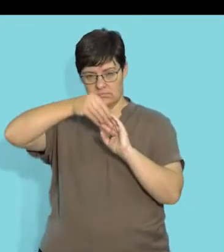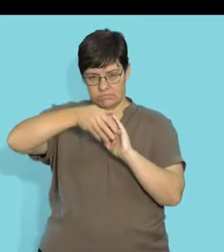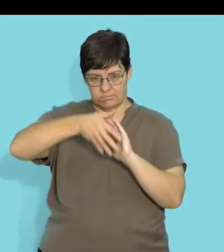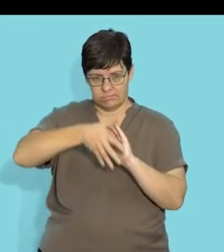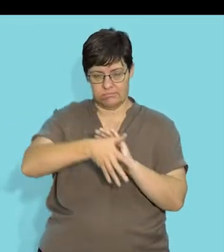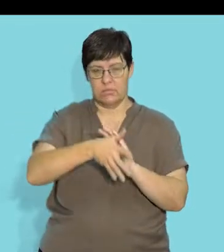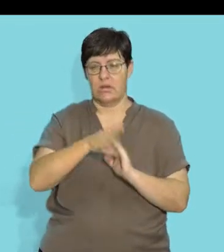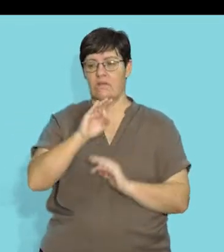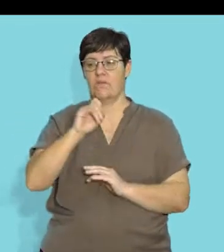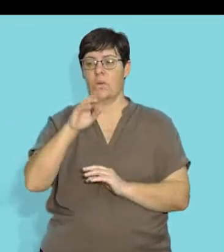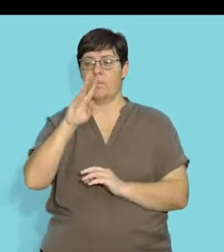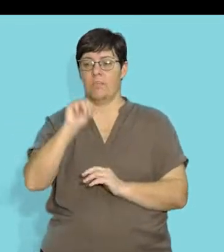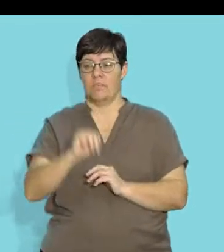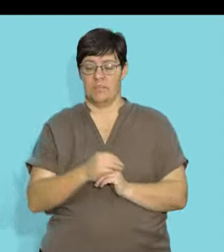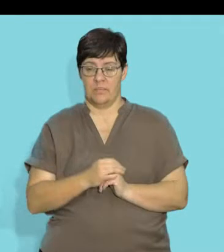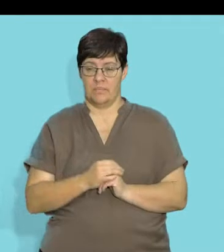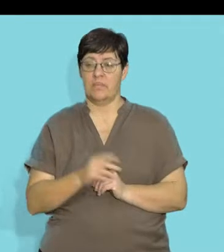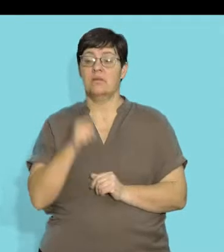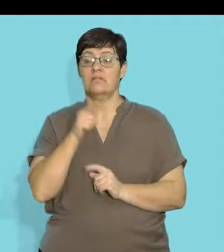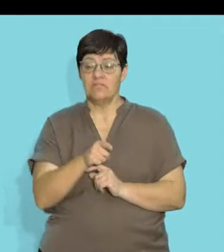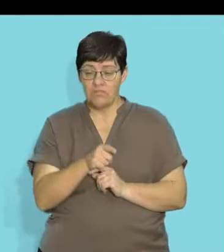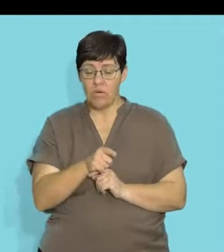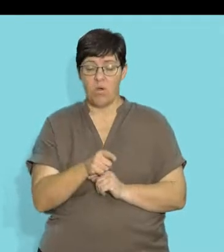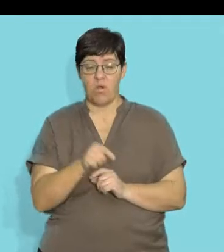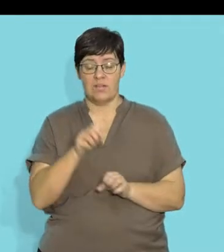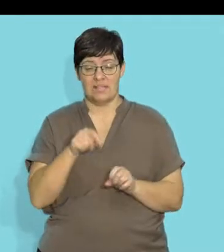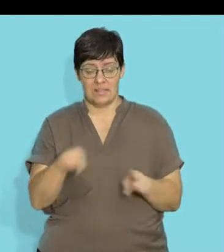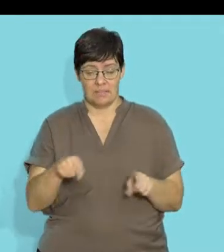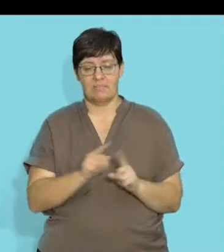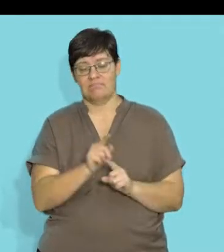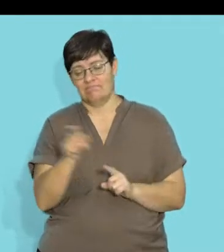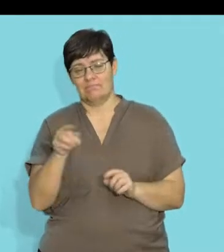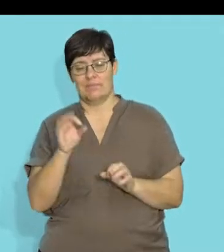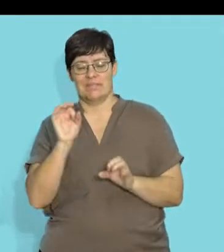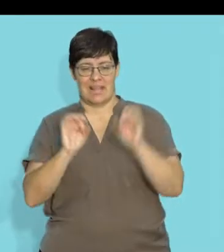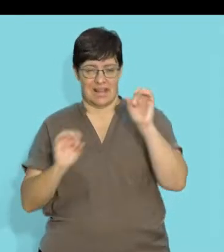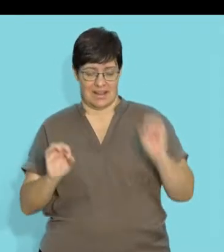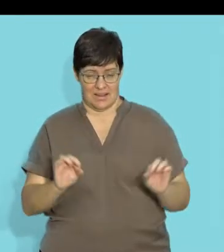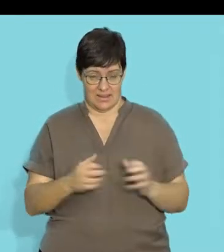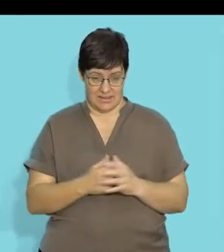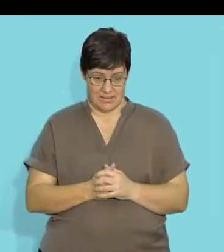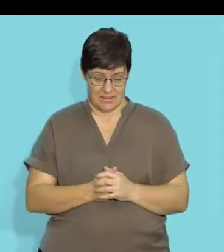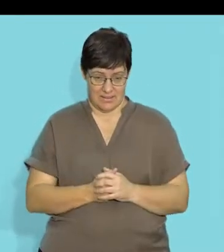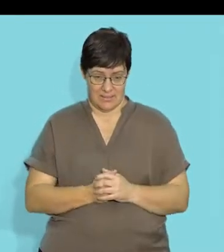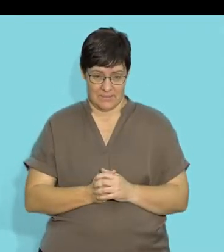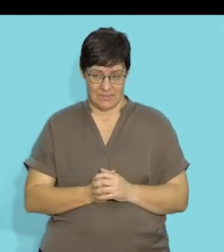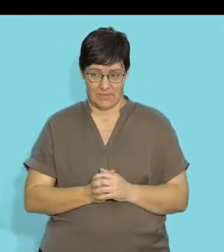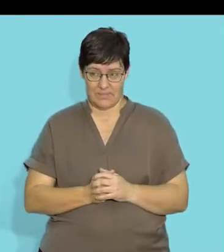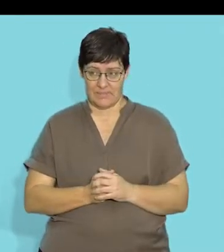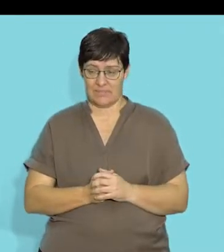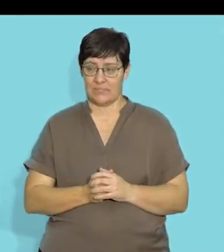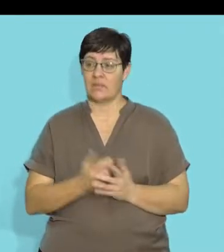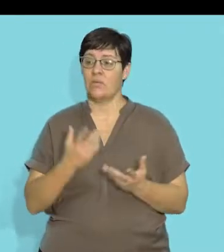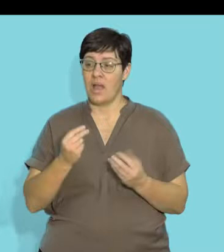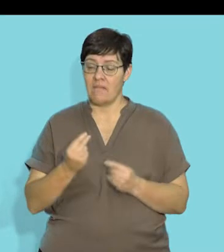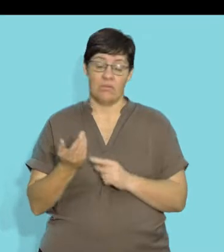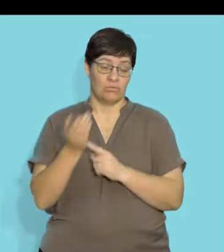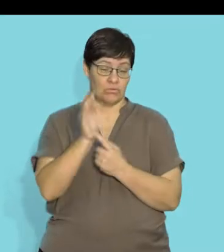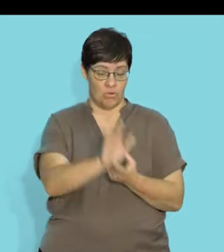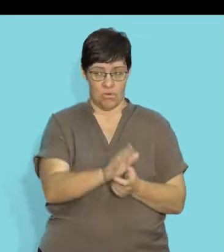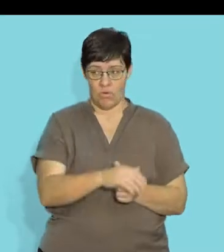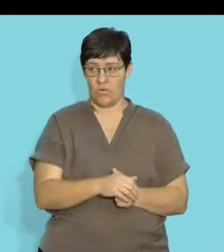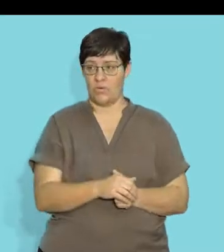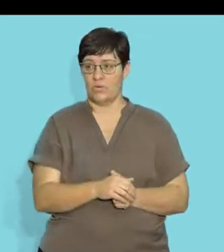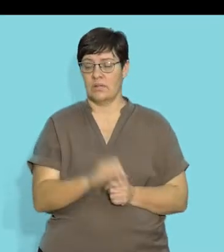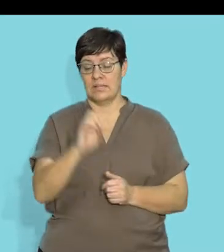phloem from the growing tip of the stems to the cells in the lower parts of the plant. So if we were to illustrate the tip